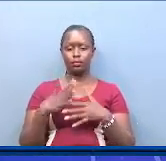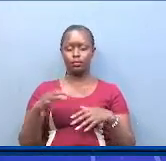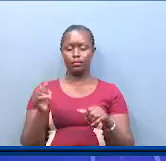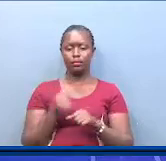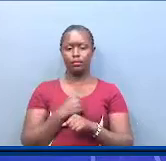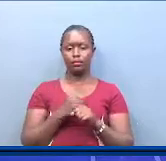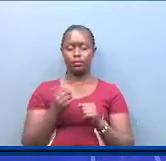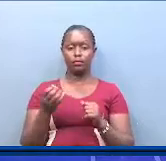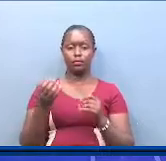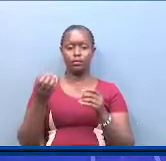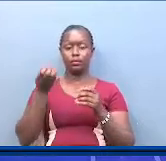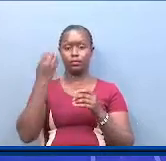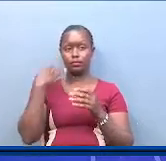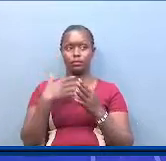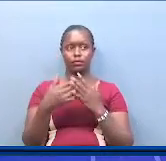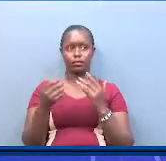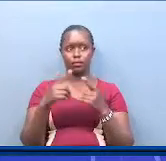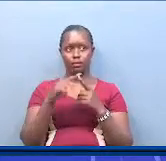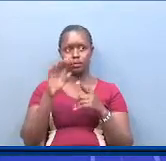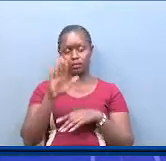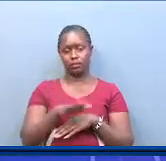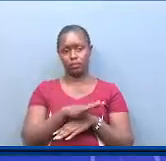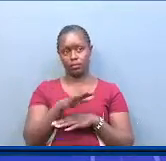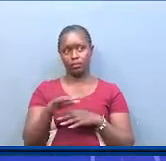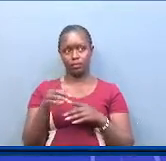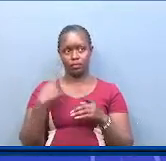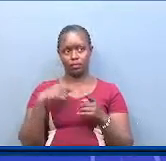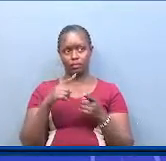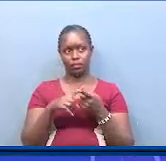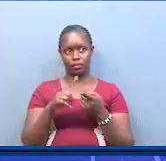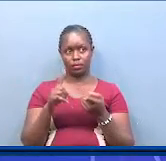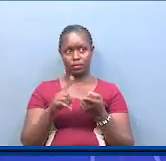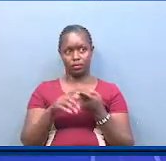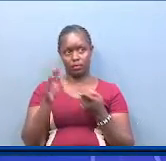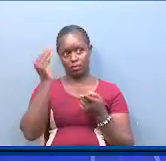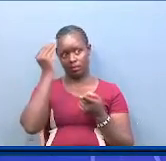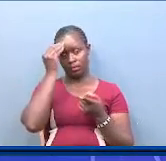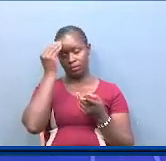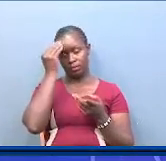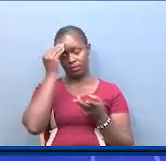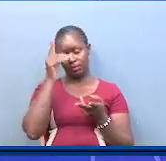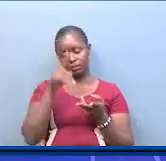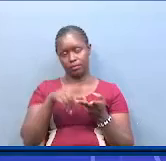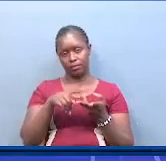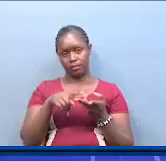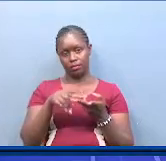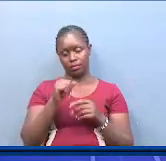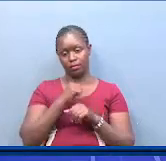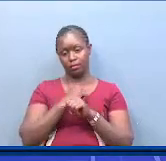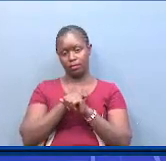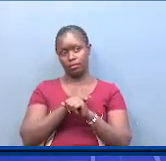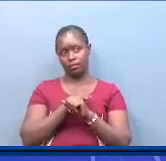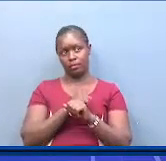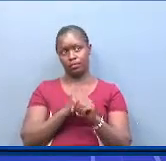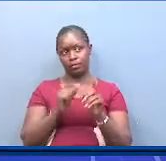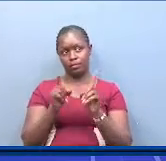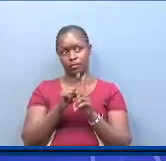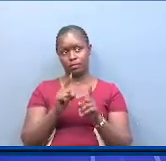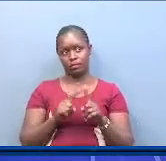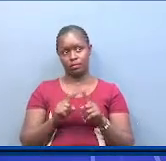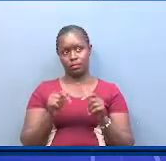able to articulate issues in parliament. So number one, I'll look at, into their education. Number two, security. And I'm a